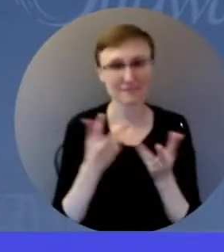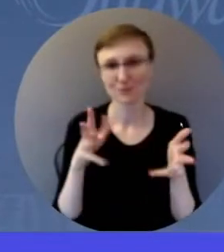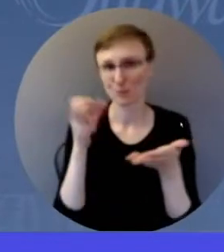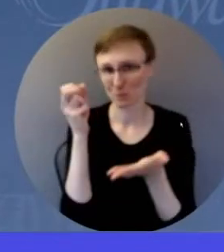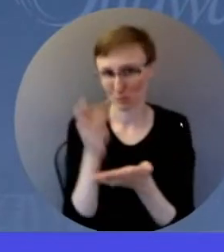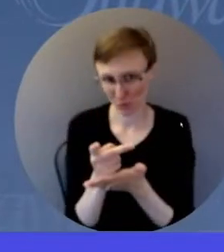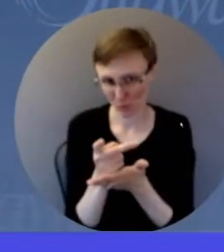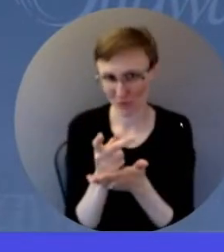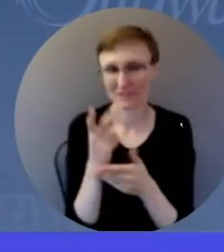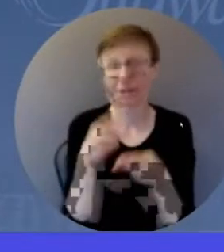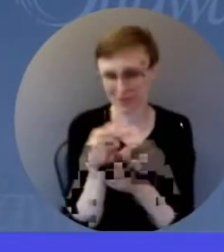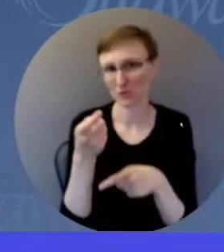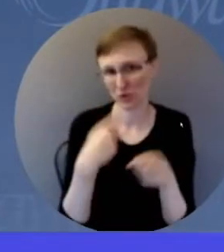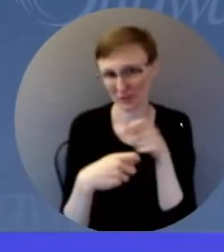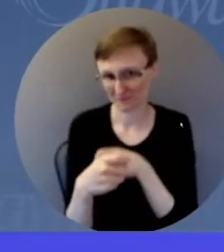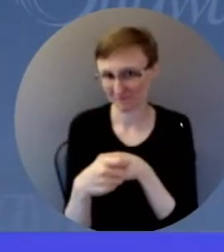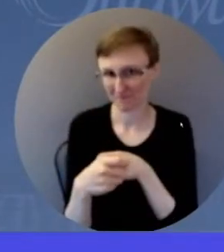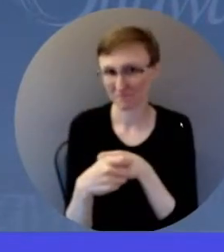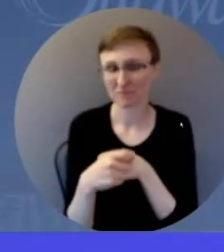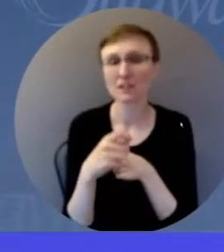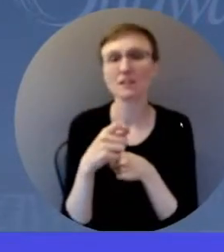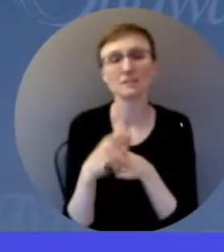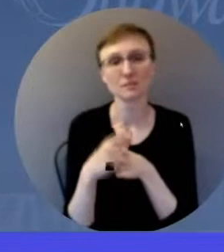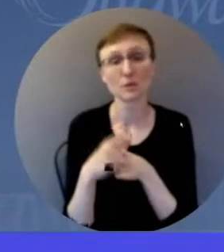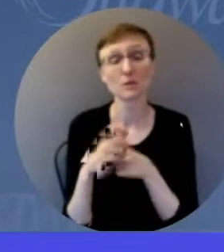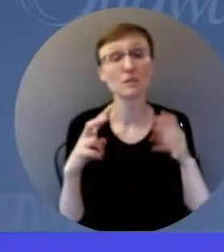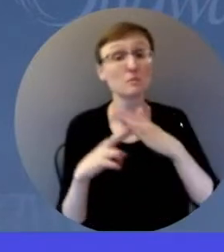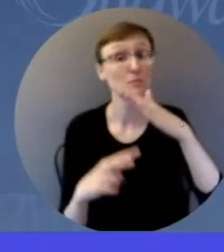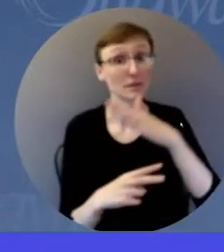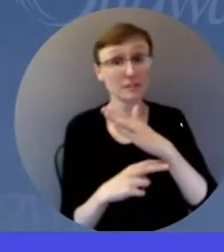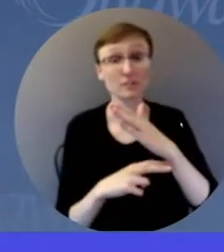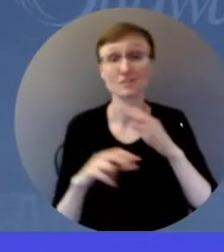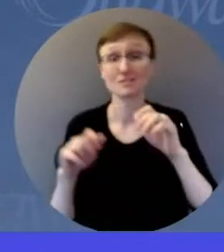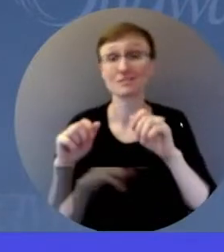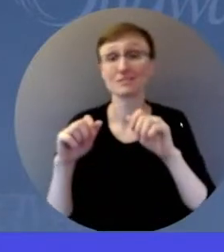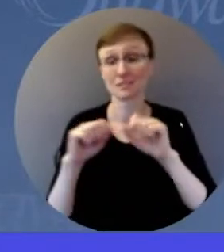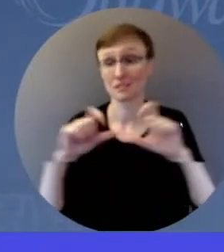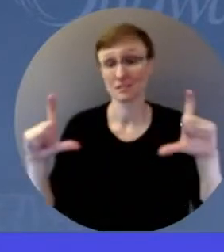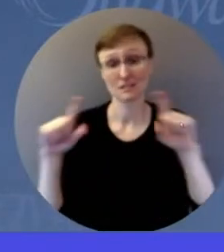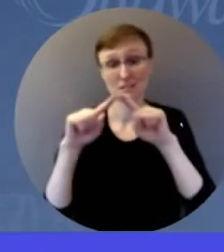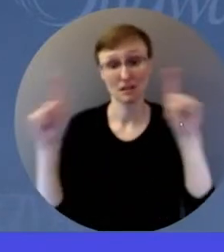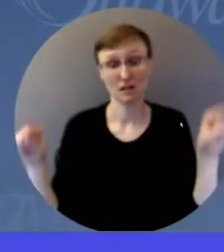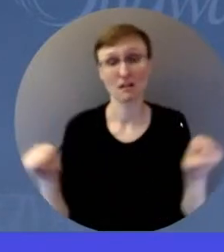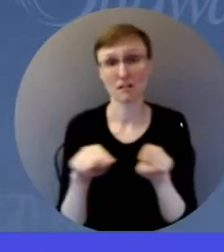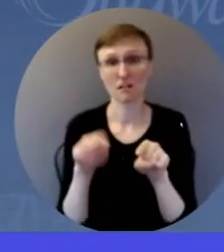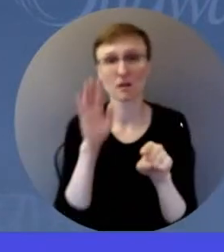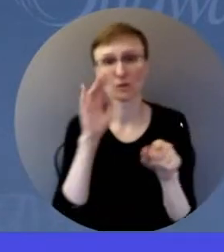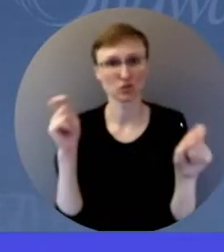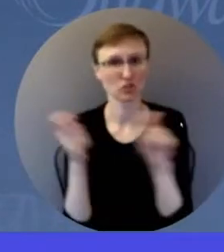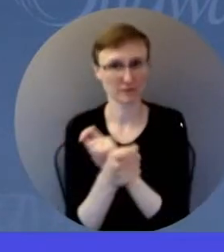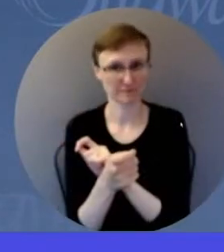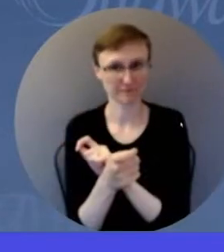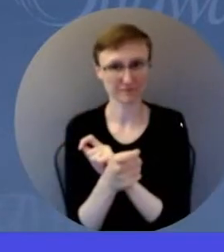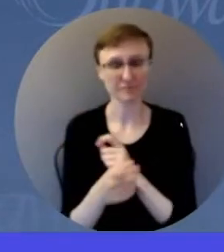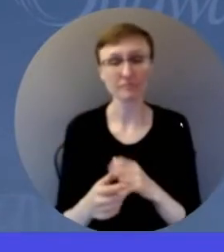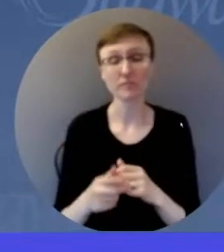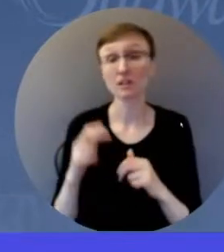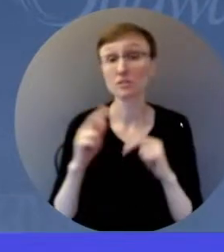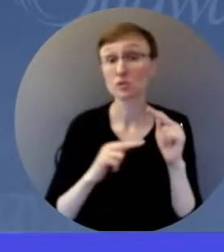posting on the bridge. As for the construction, we will start in 2021 in a few months.